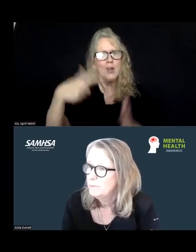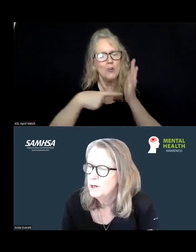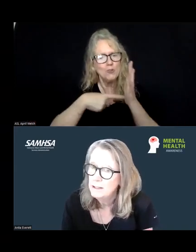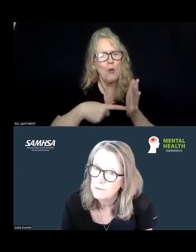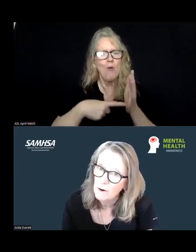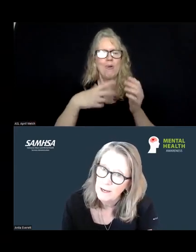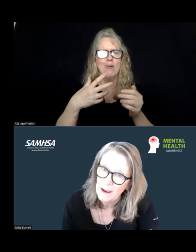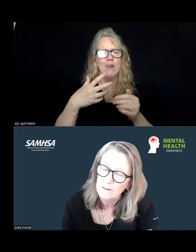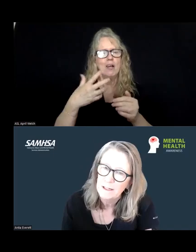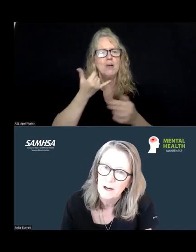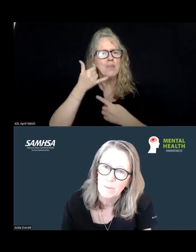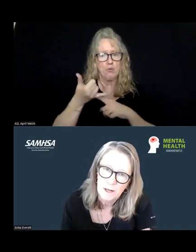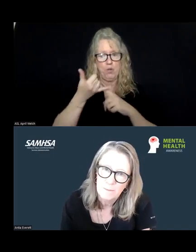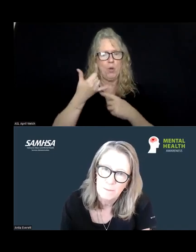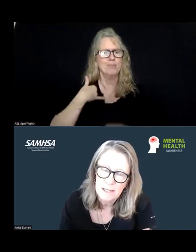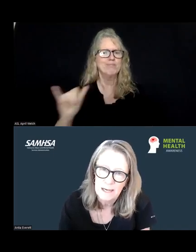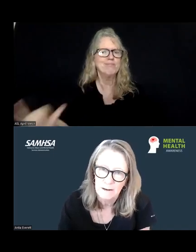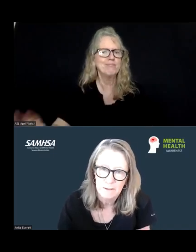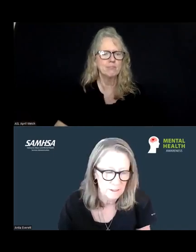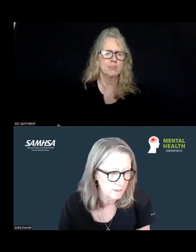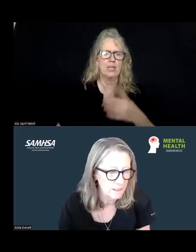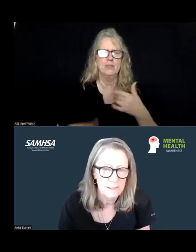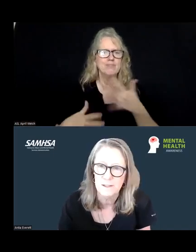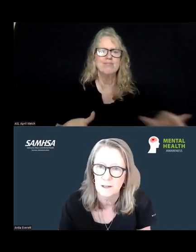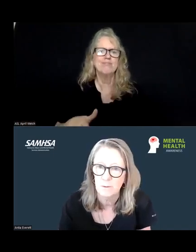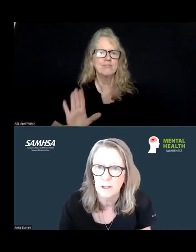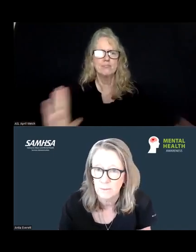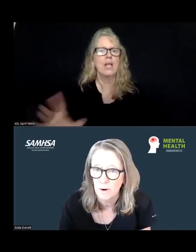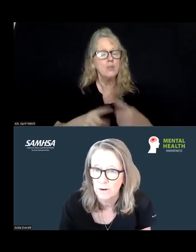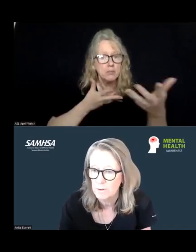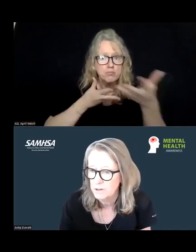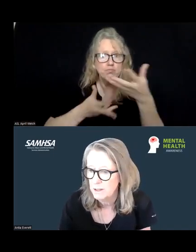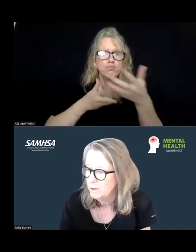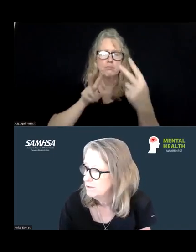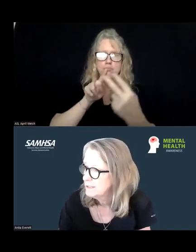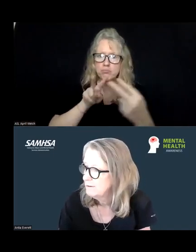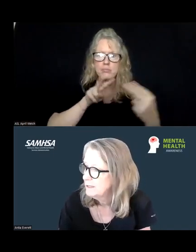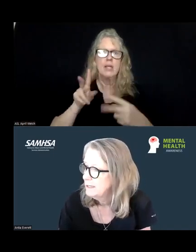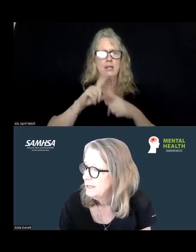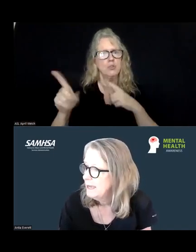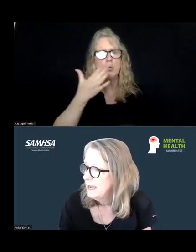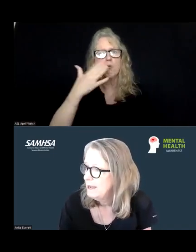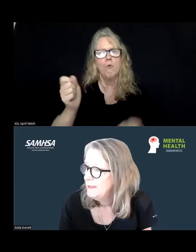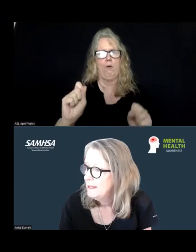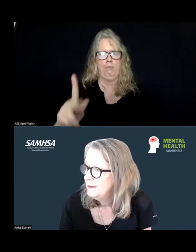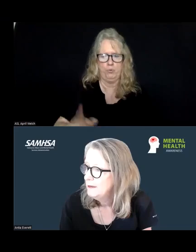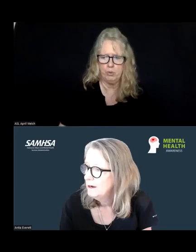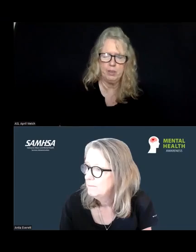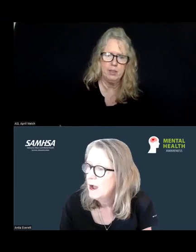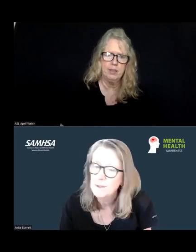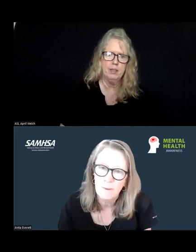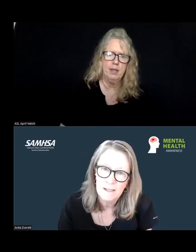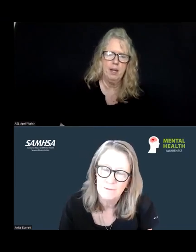of putting the phone down, putting the media down is a really important opportunity that parents have. And